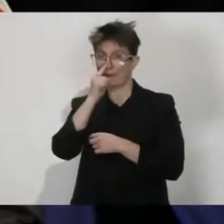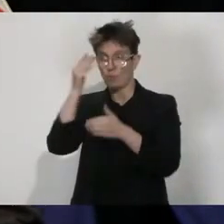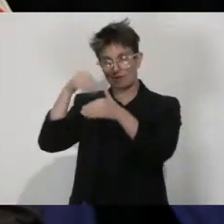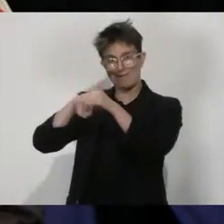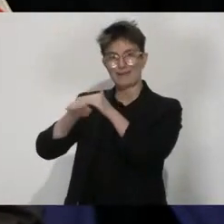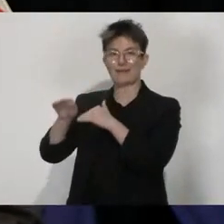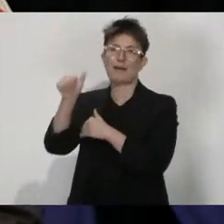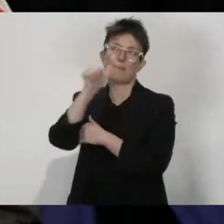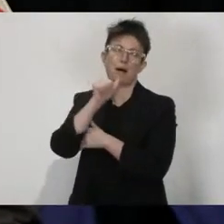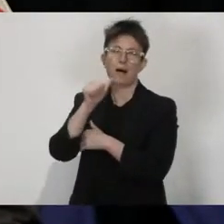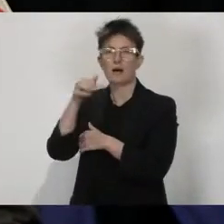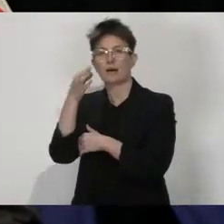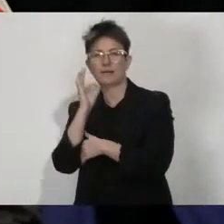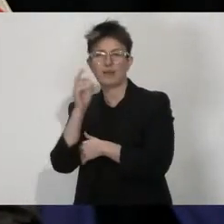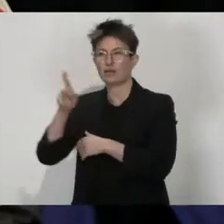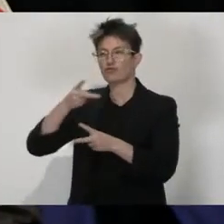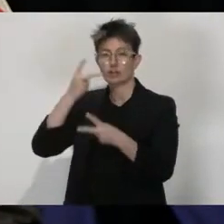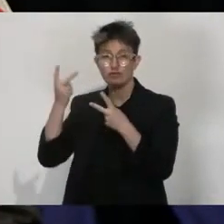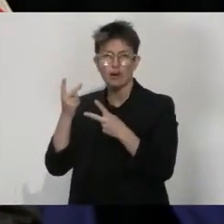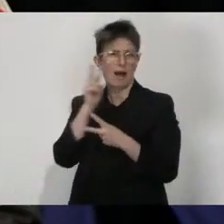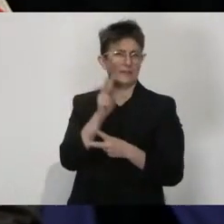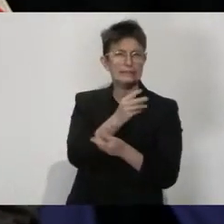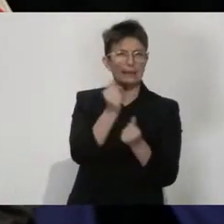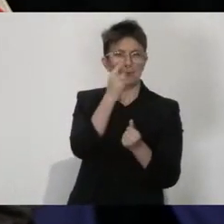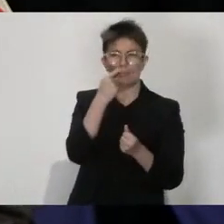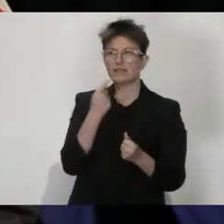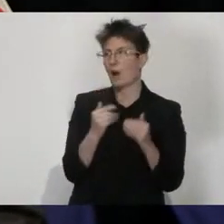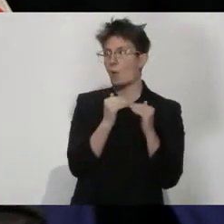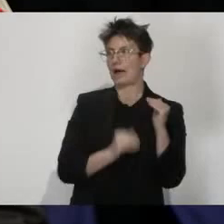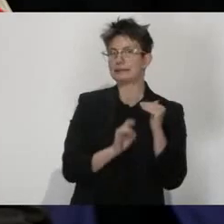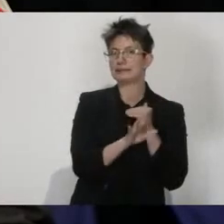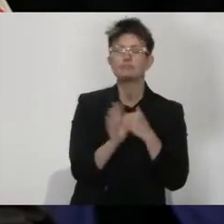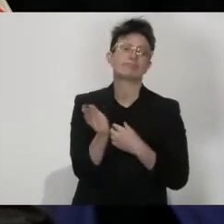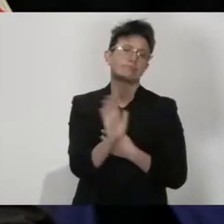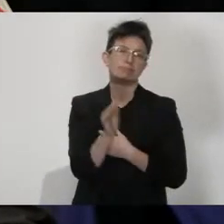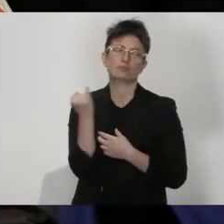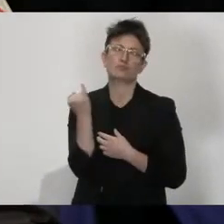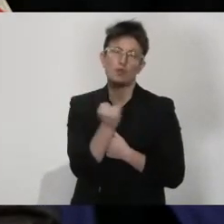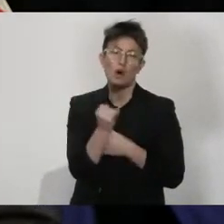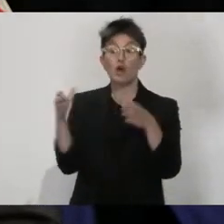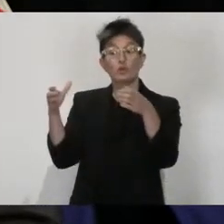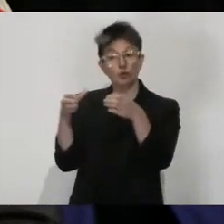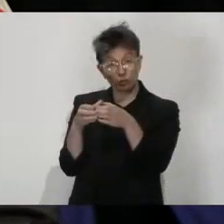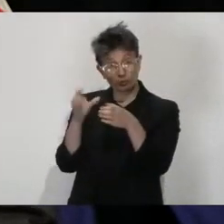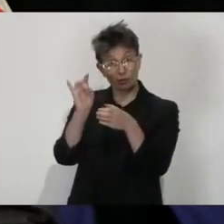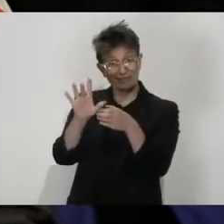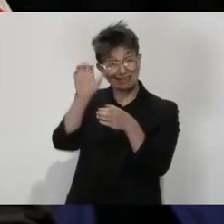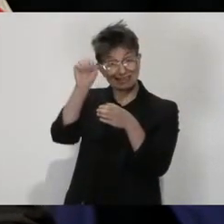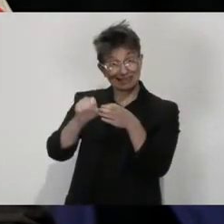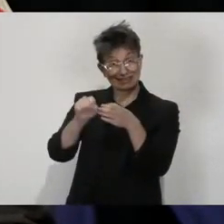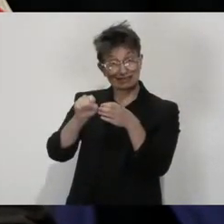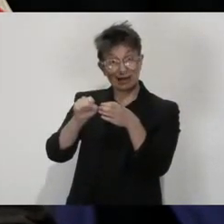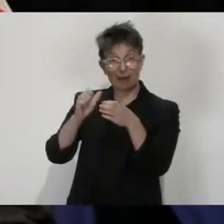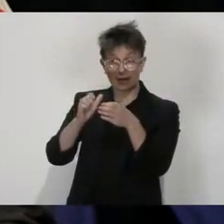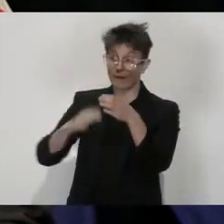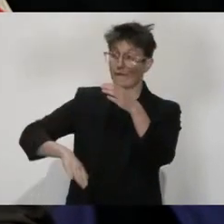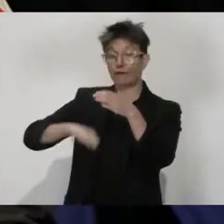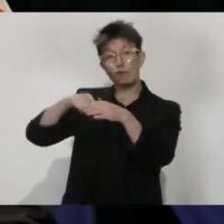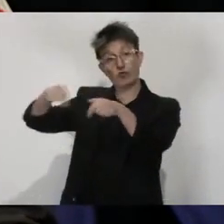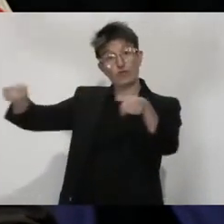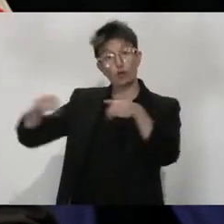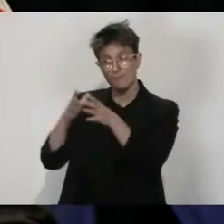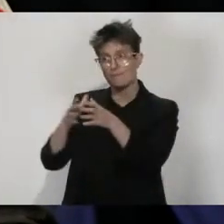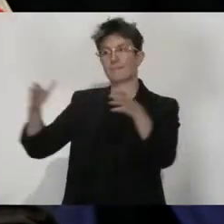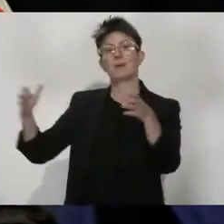venue. That's wrong. It's just groups of 10. Public venues such as museums and libraries can open, and facilities like cinemas